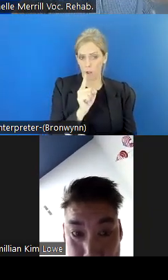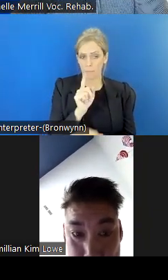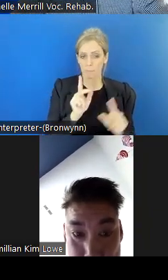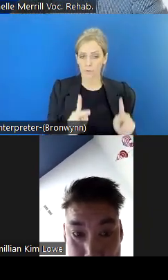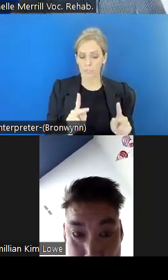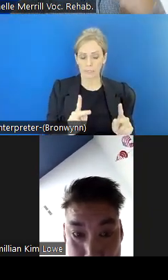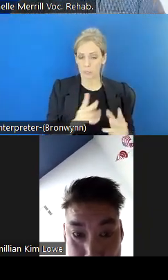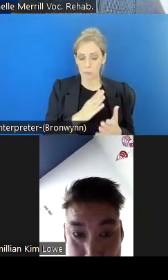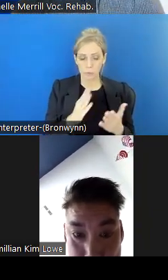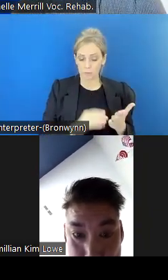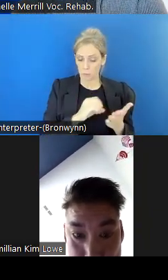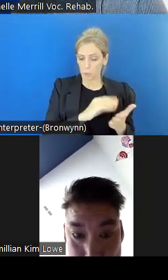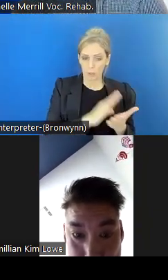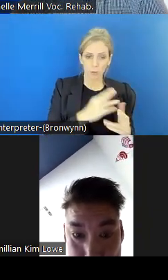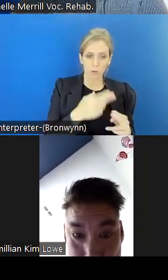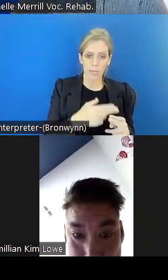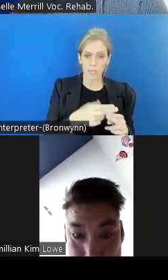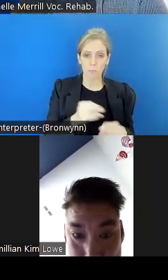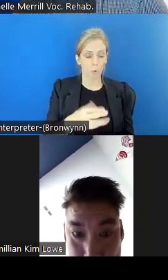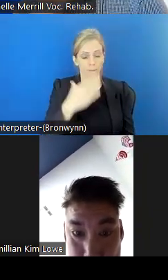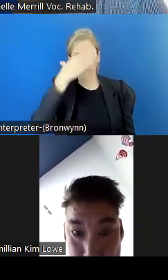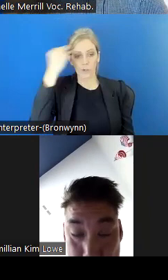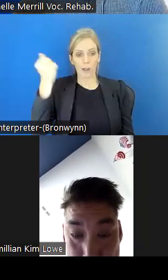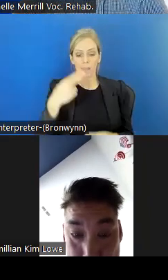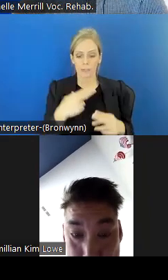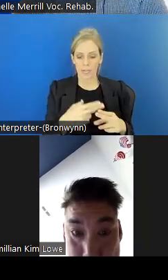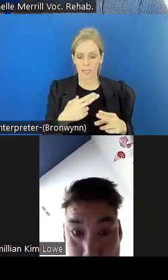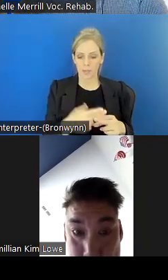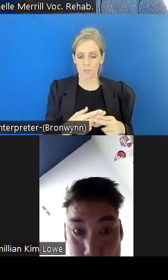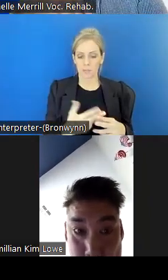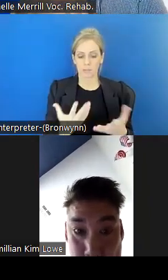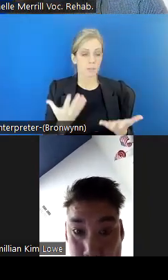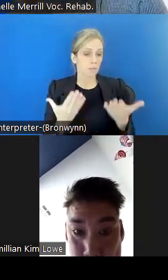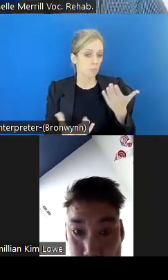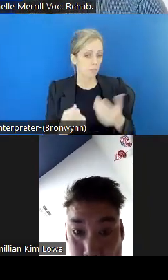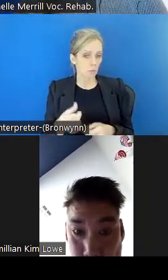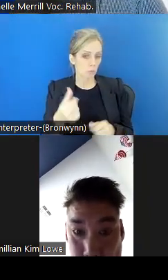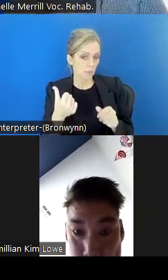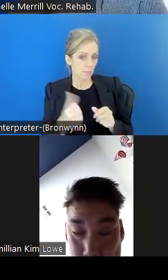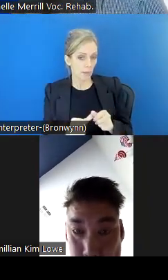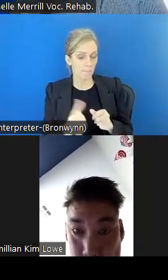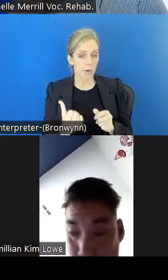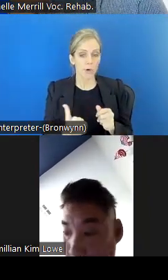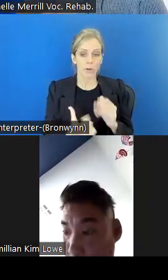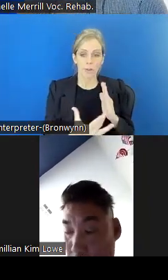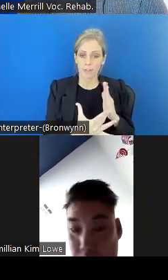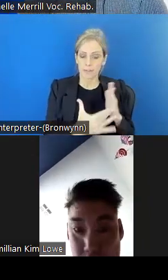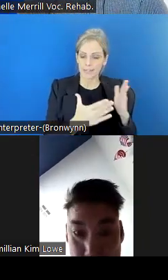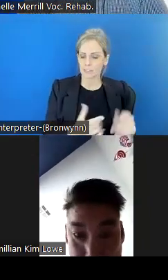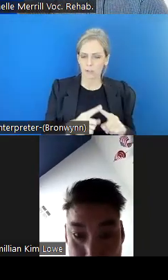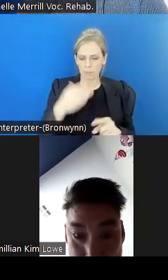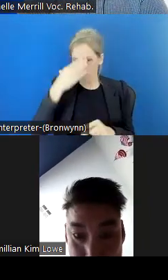down, and you might have forgotten their name. And you might have remembered their technician, but not them, but you remembered, oh, what was that guy's